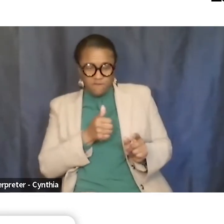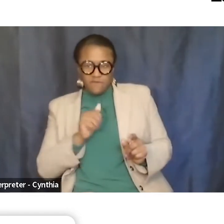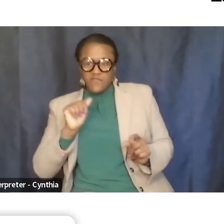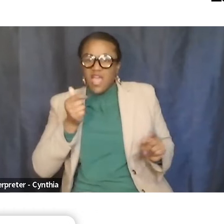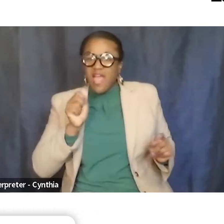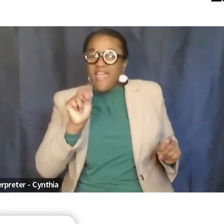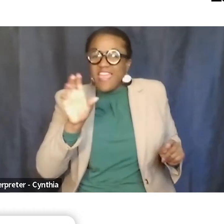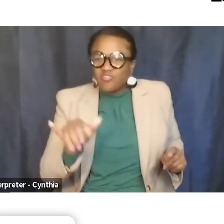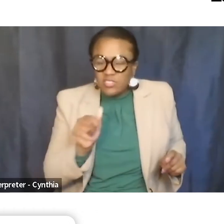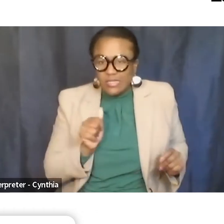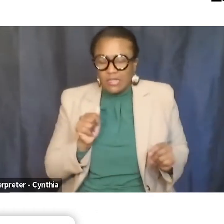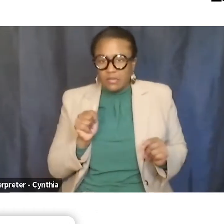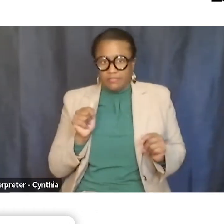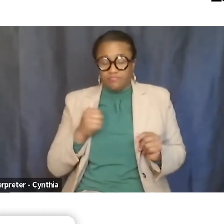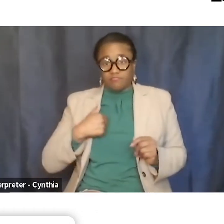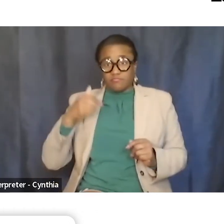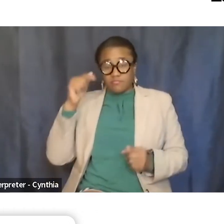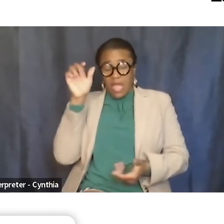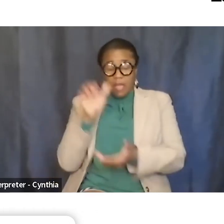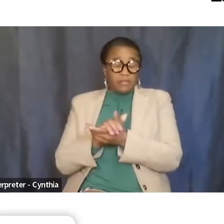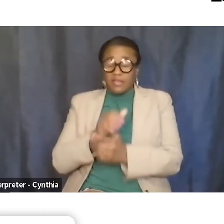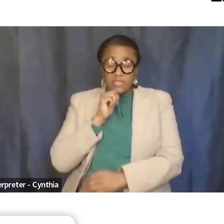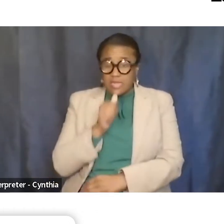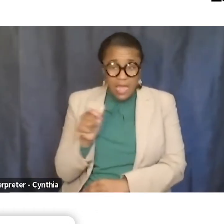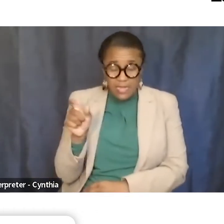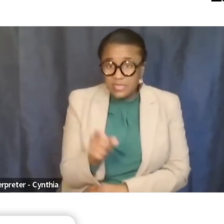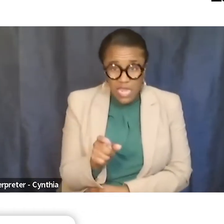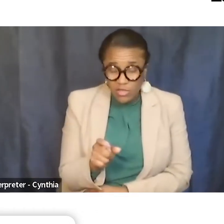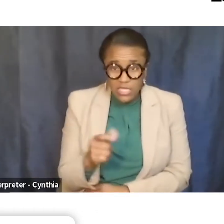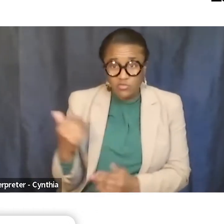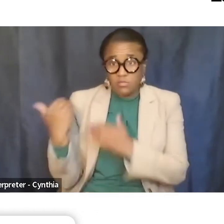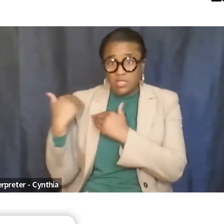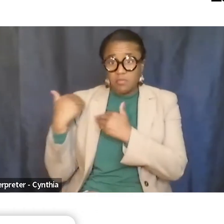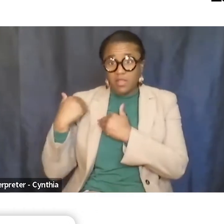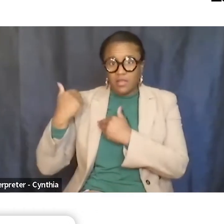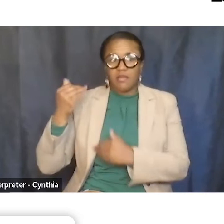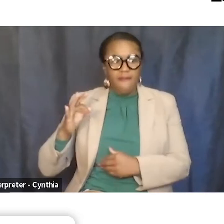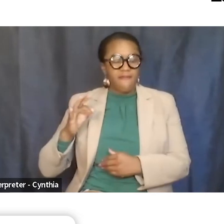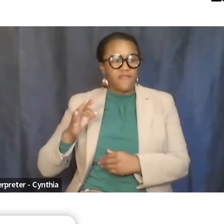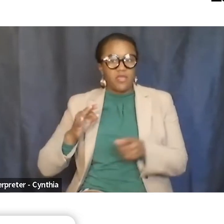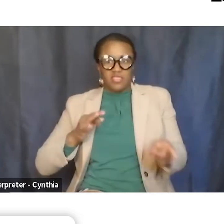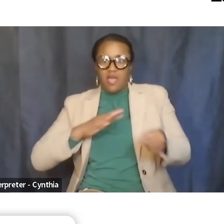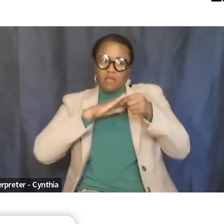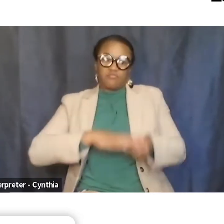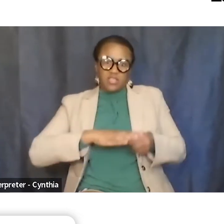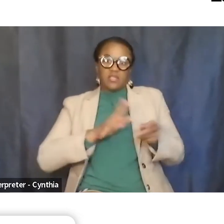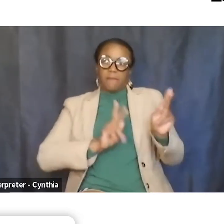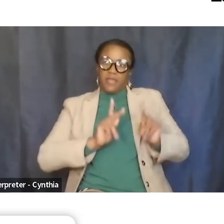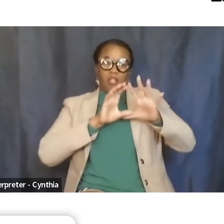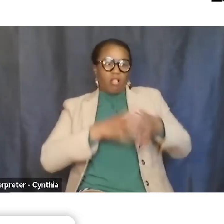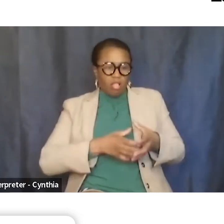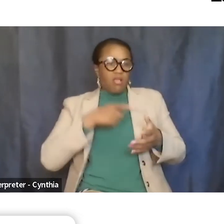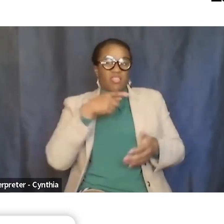do believe that it is not necessarily the responsibility of the oppressed to have